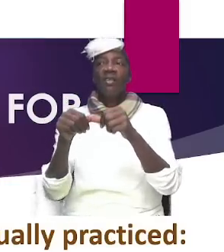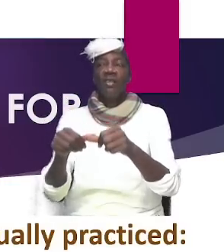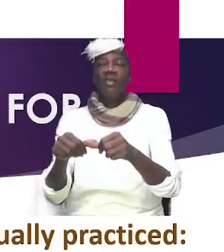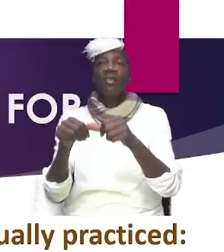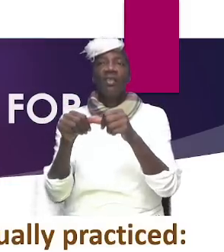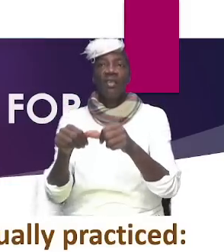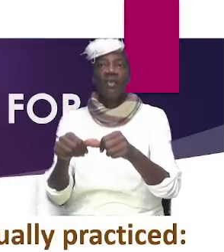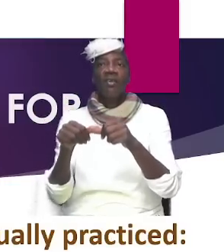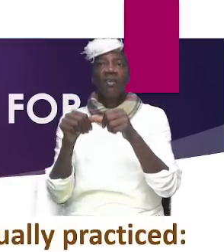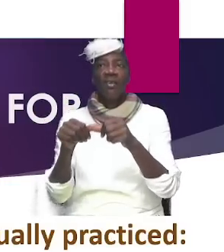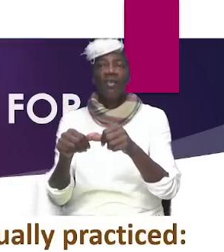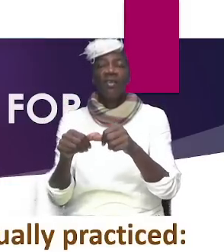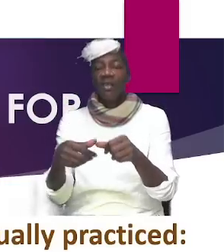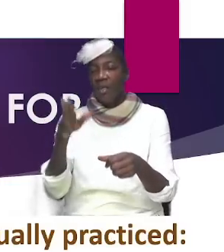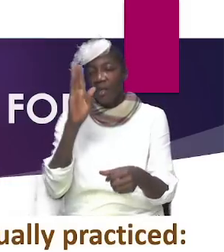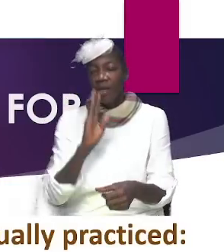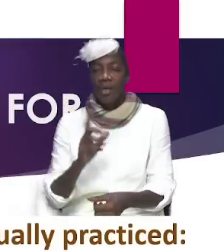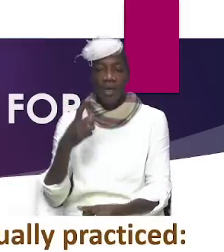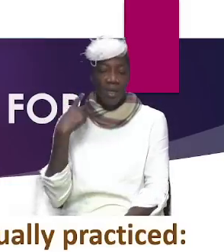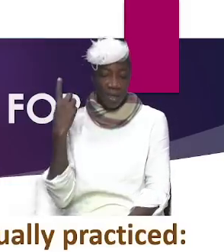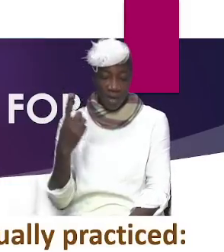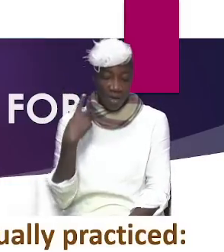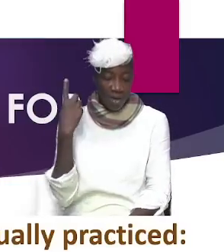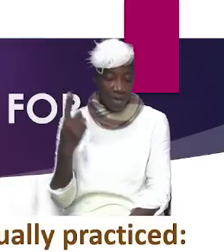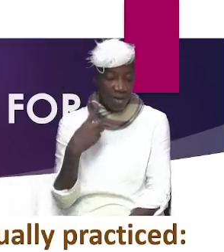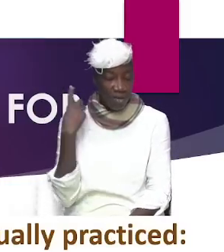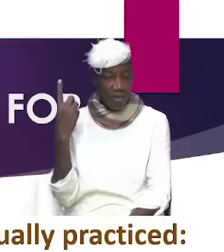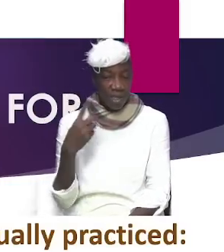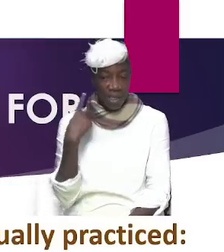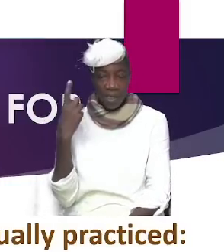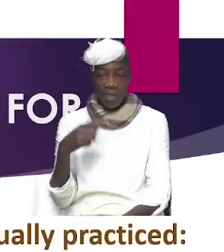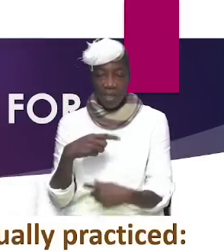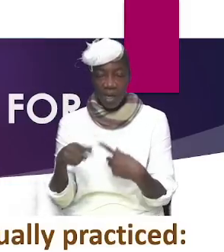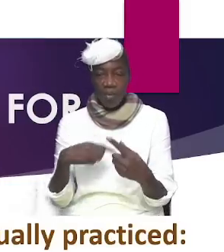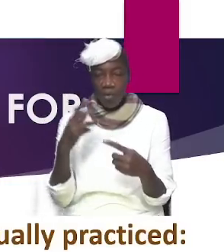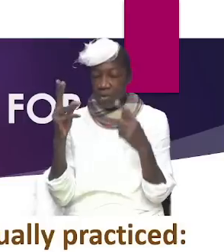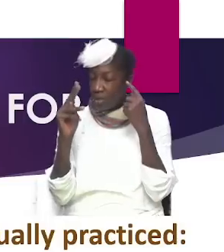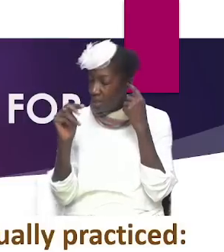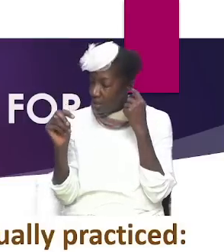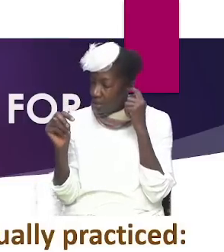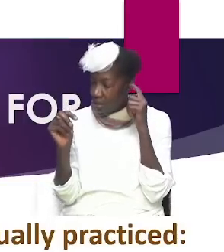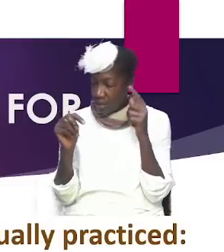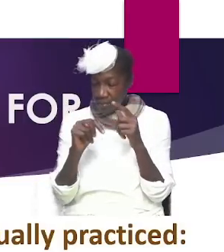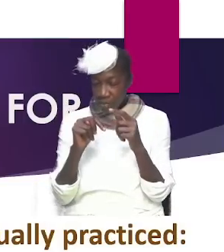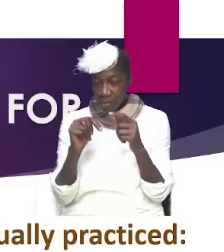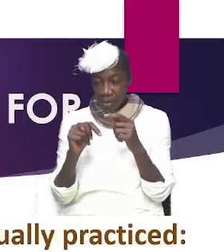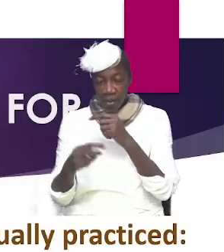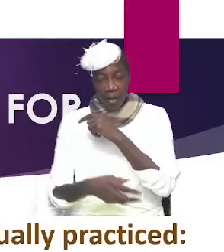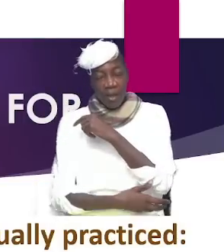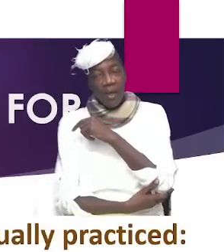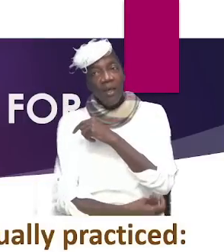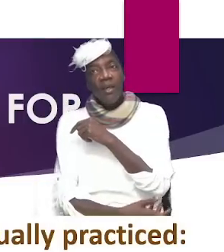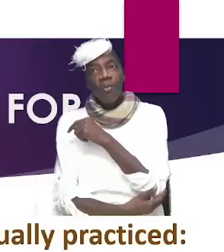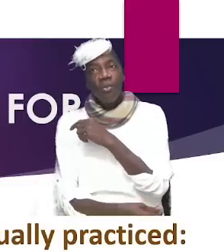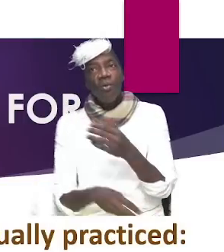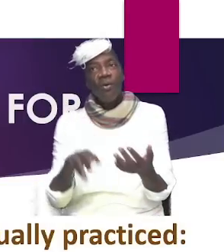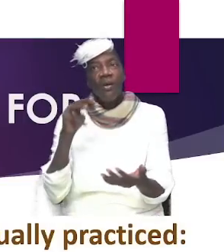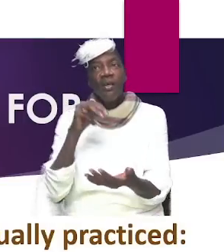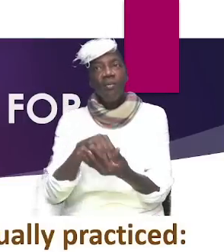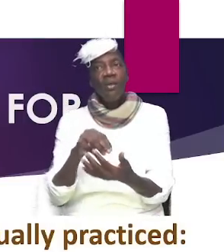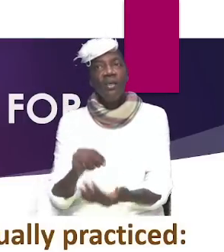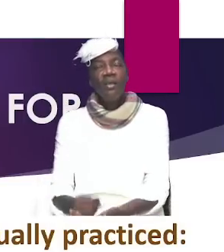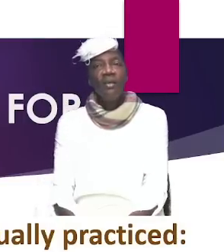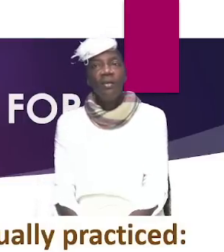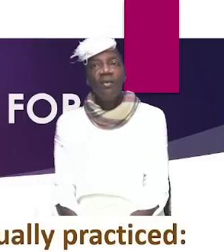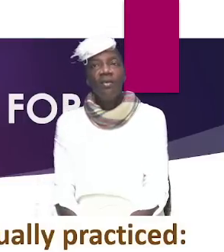God was always concerned about the needy and the poor that was in their midst, so that those